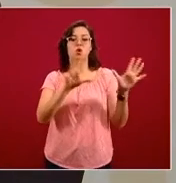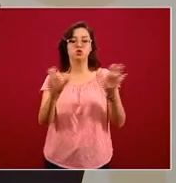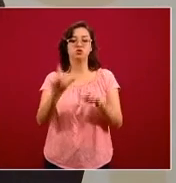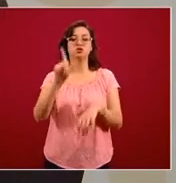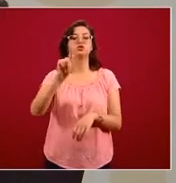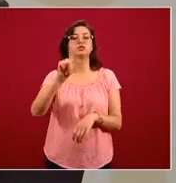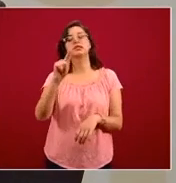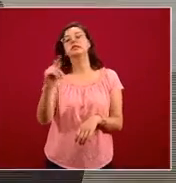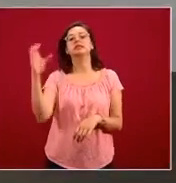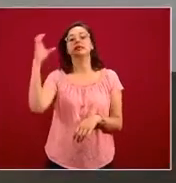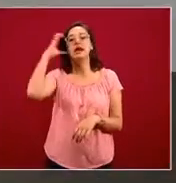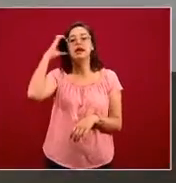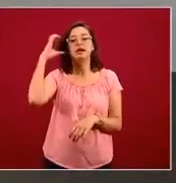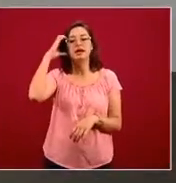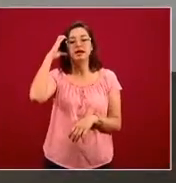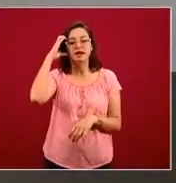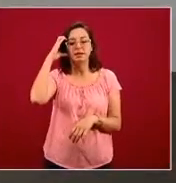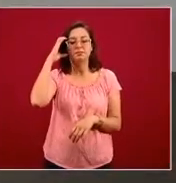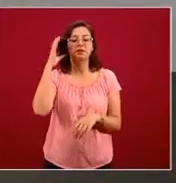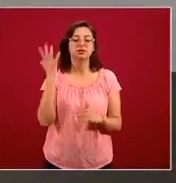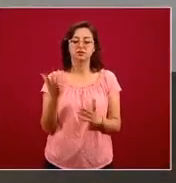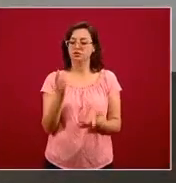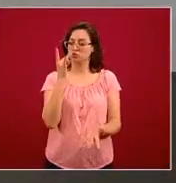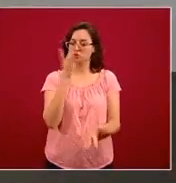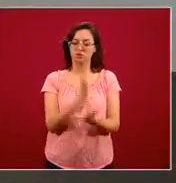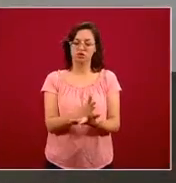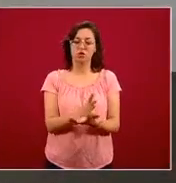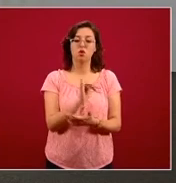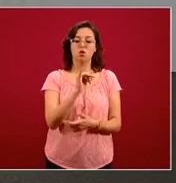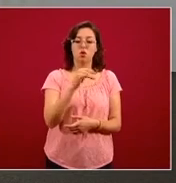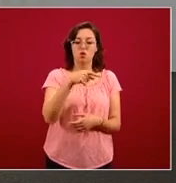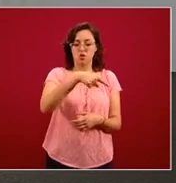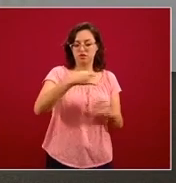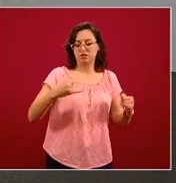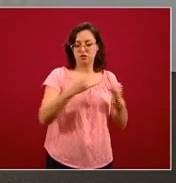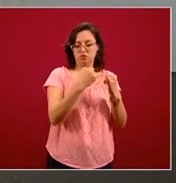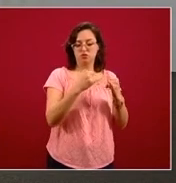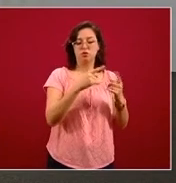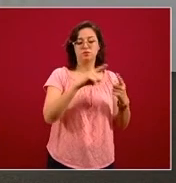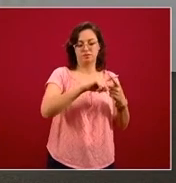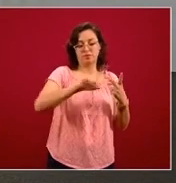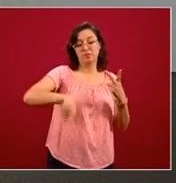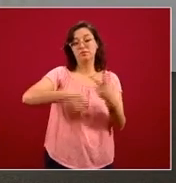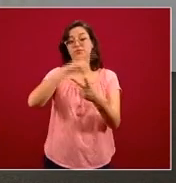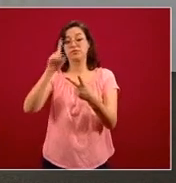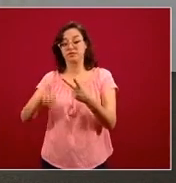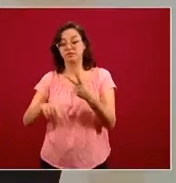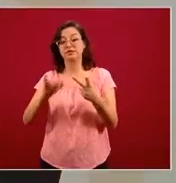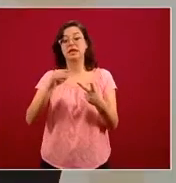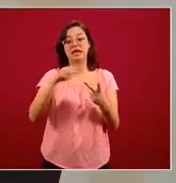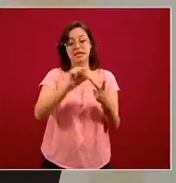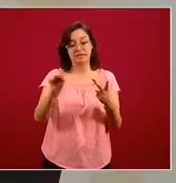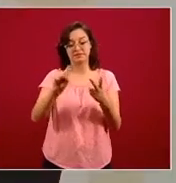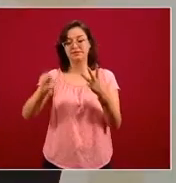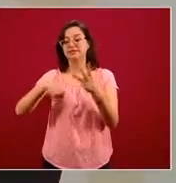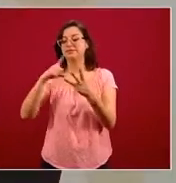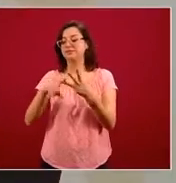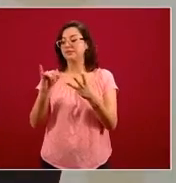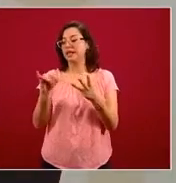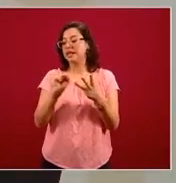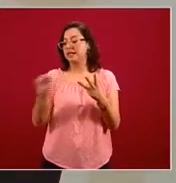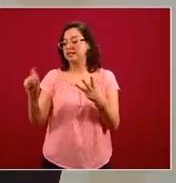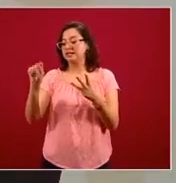to be 870 beds. We're just talking just in that one case there. Now for there's EAMS,